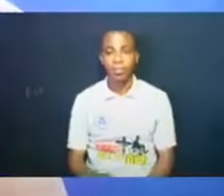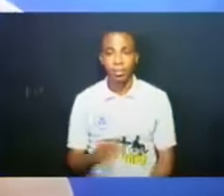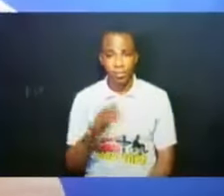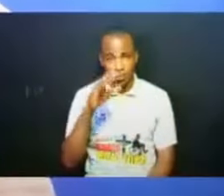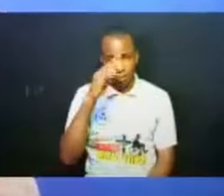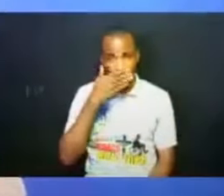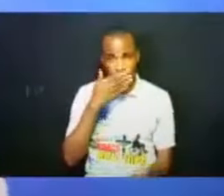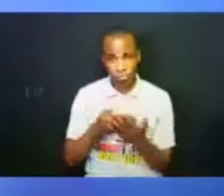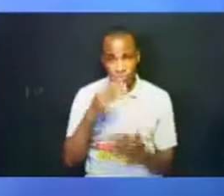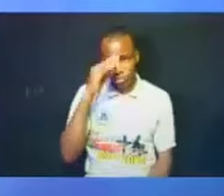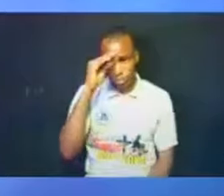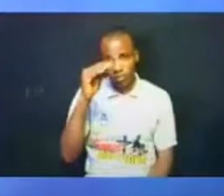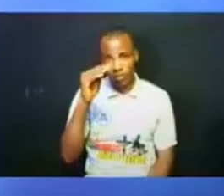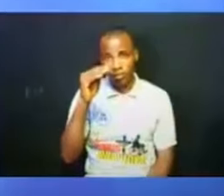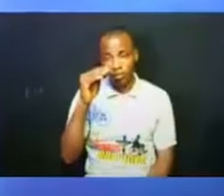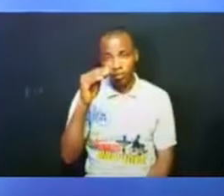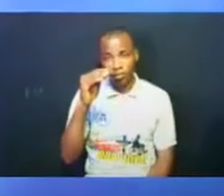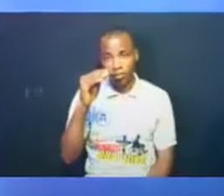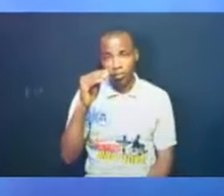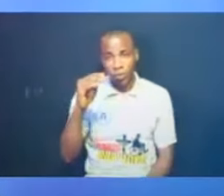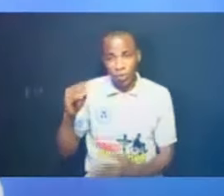A good man brings out